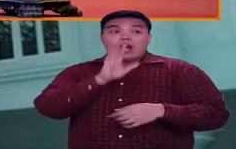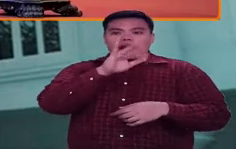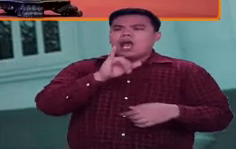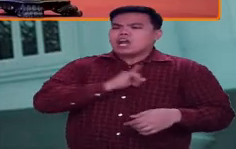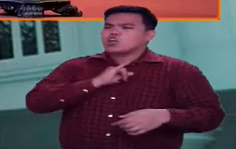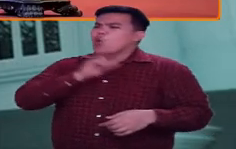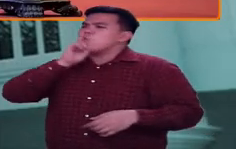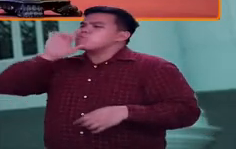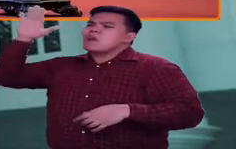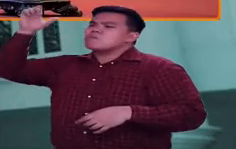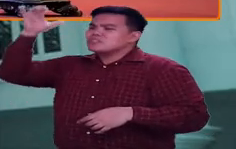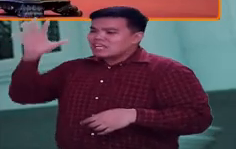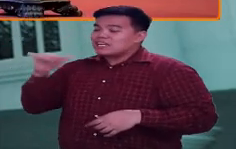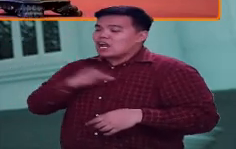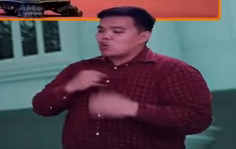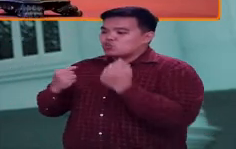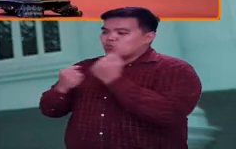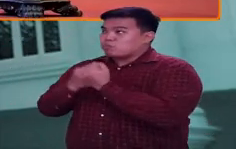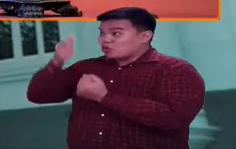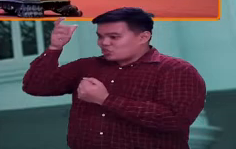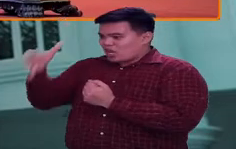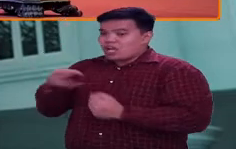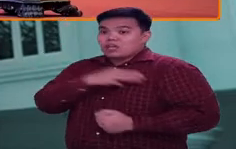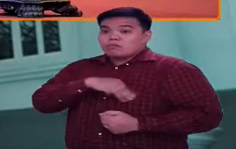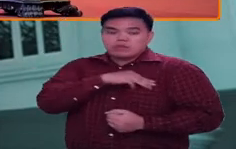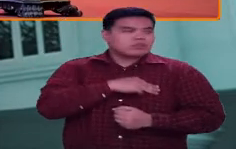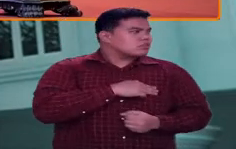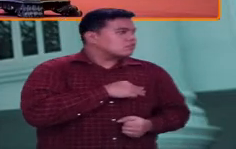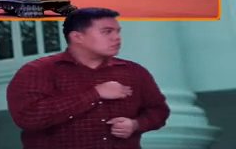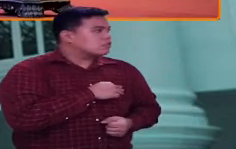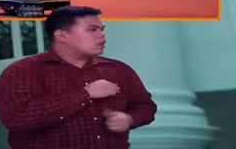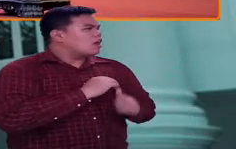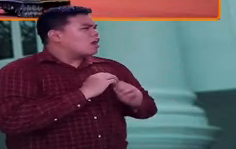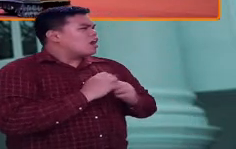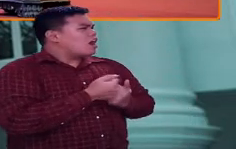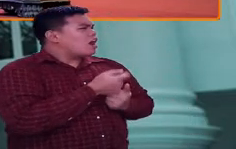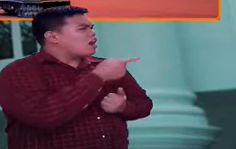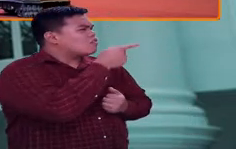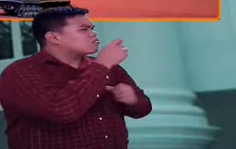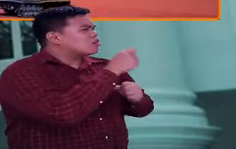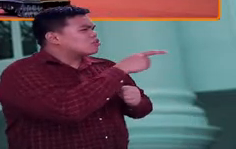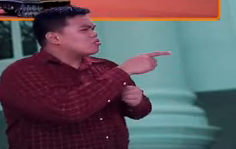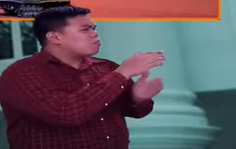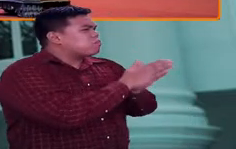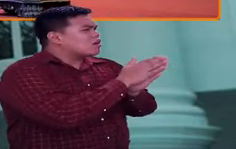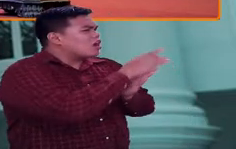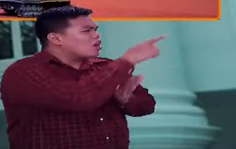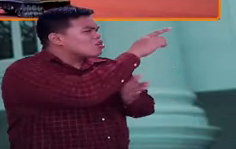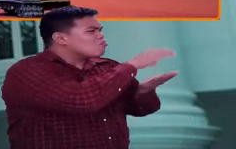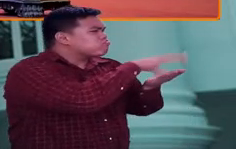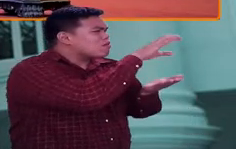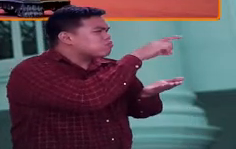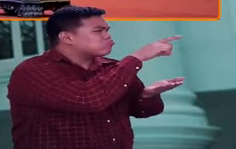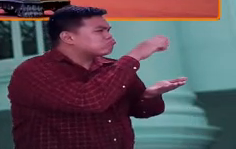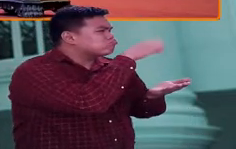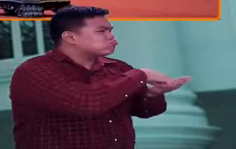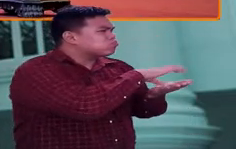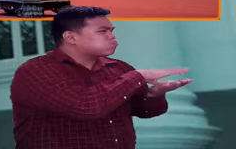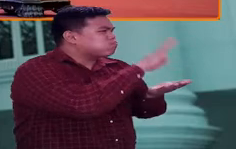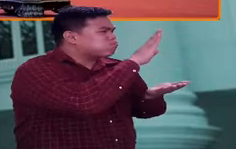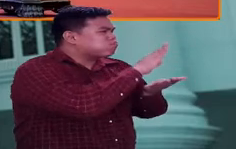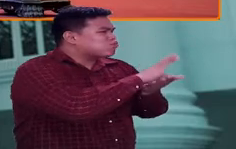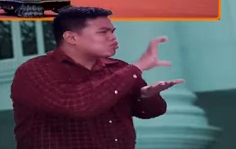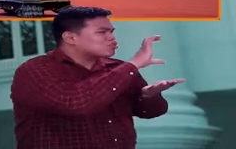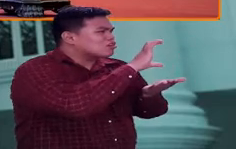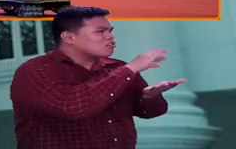promise to give this much to missions. And the businessman said, how can you do that? You're a Bible college student. You don't